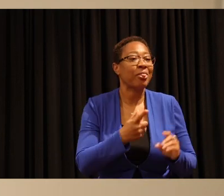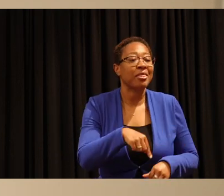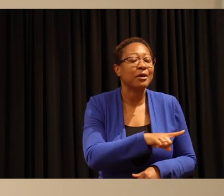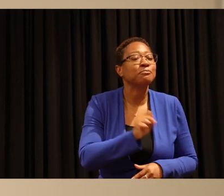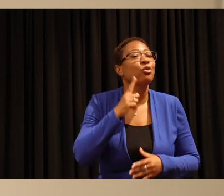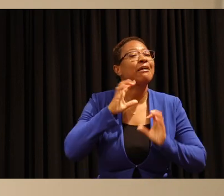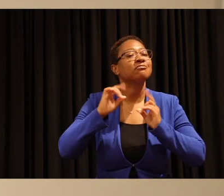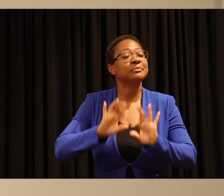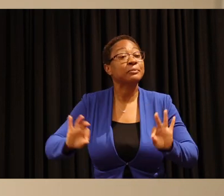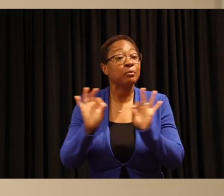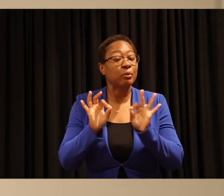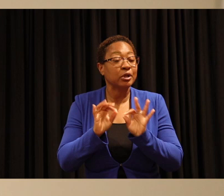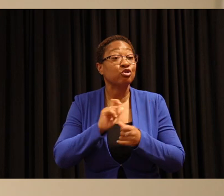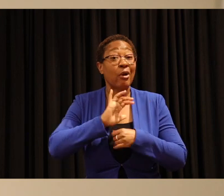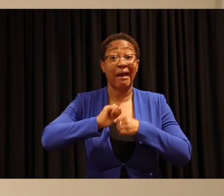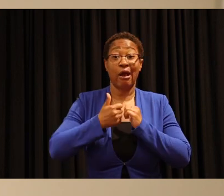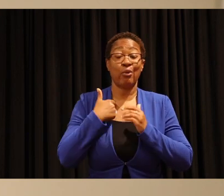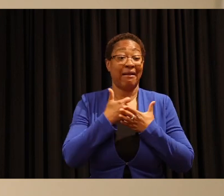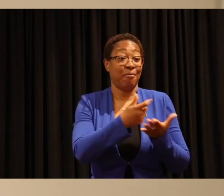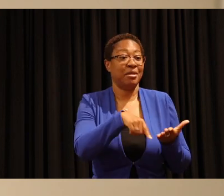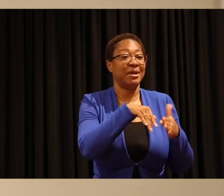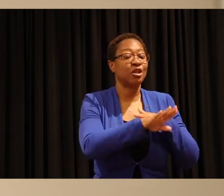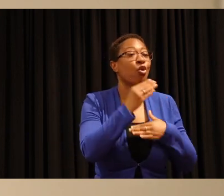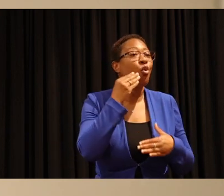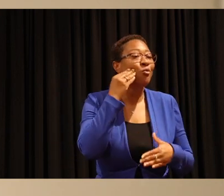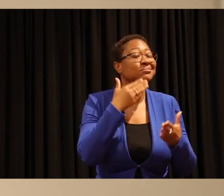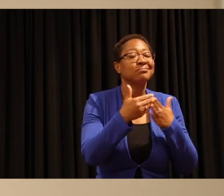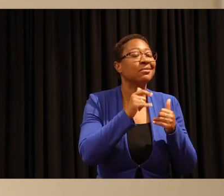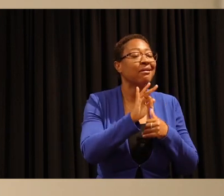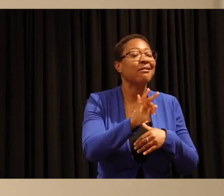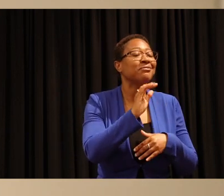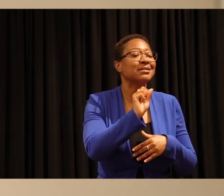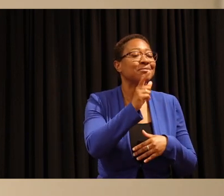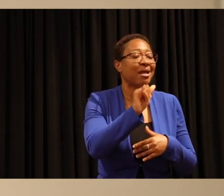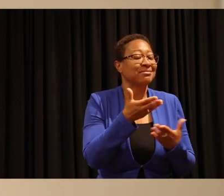of these people into homes. We have to make sure, so the nonprofits,